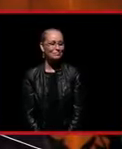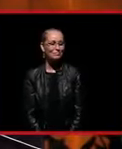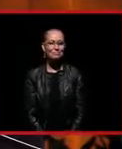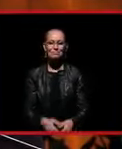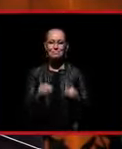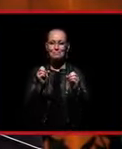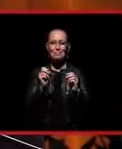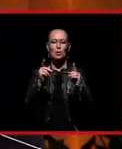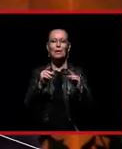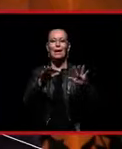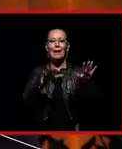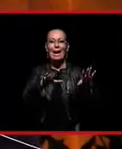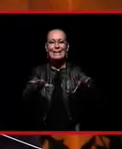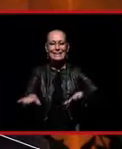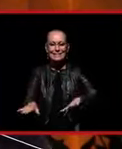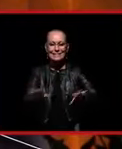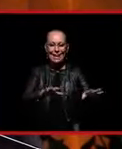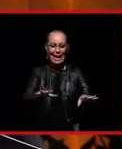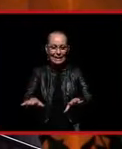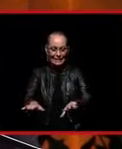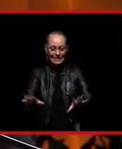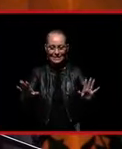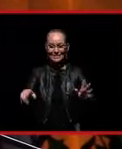All right, at ease.